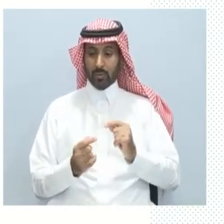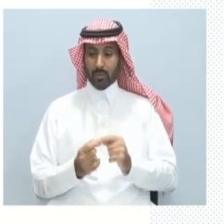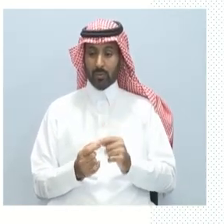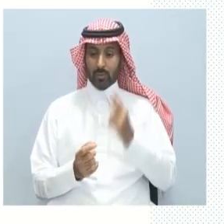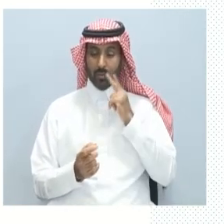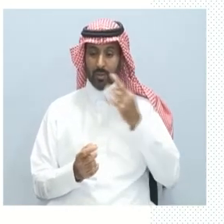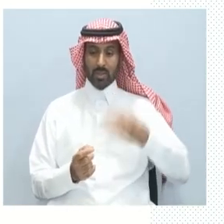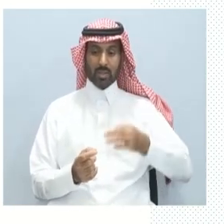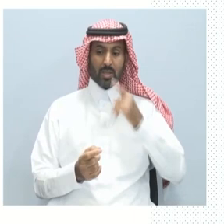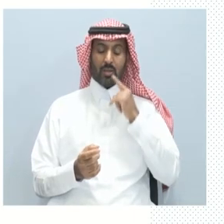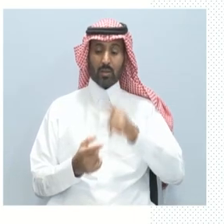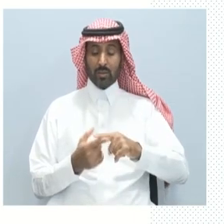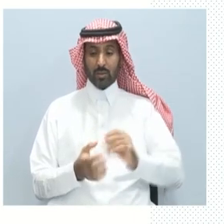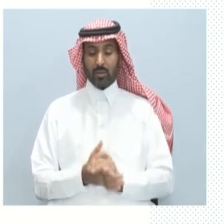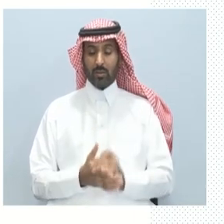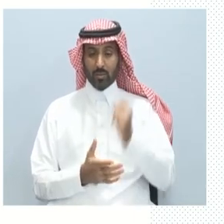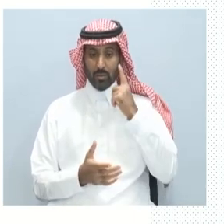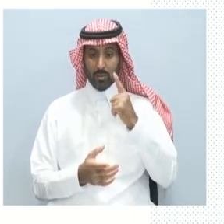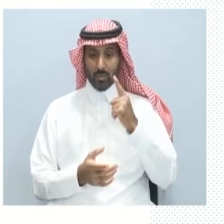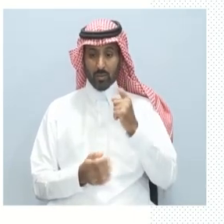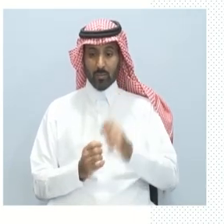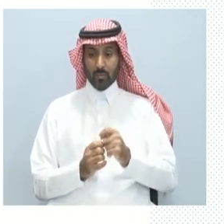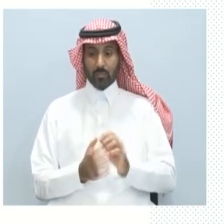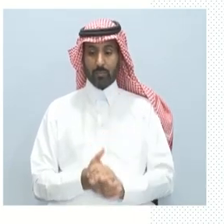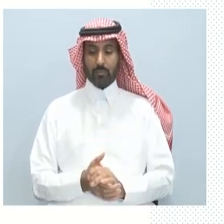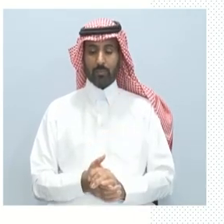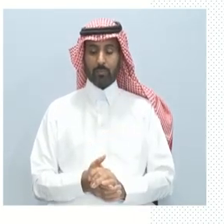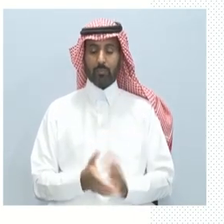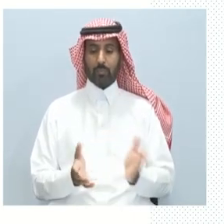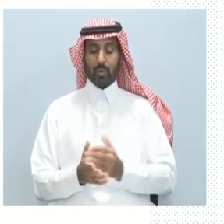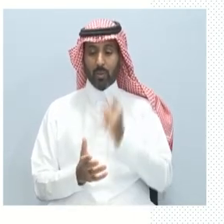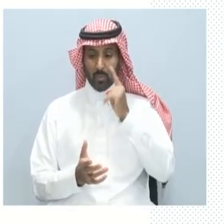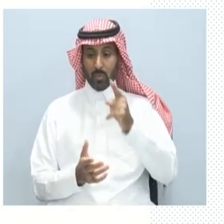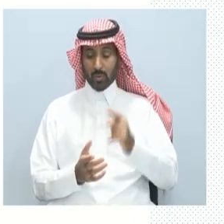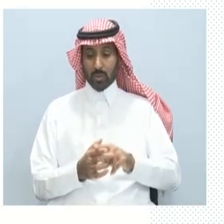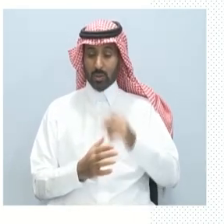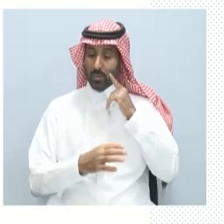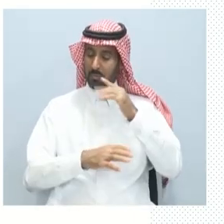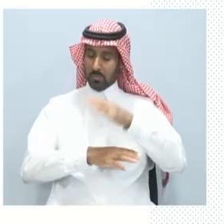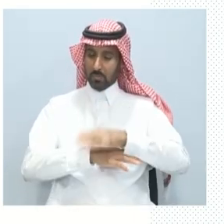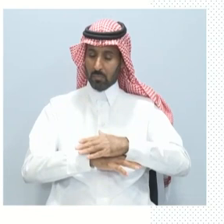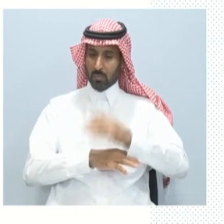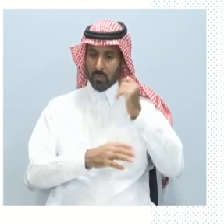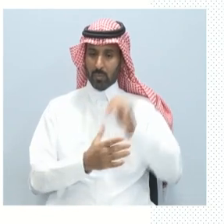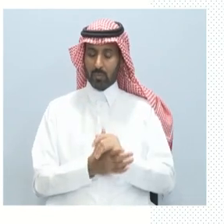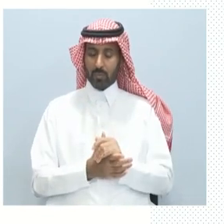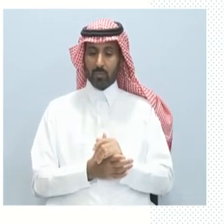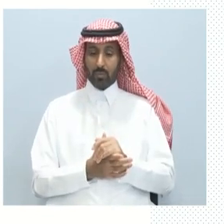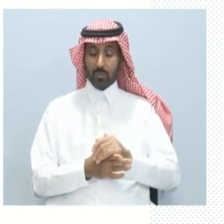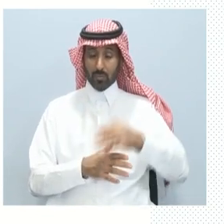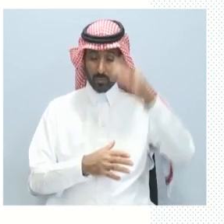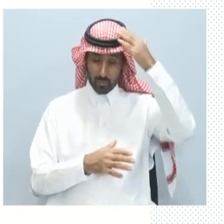taking advantage of circumstances to make a profit. He was highly respected in courts and had